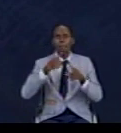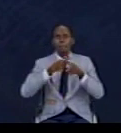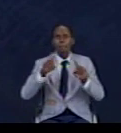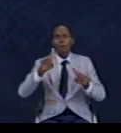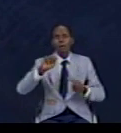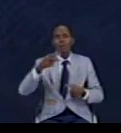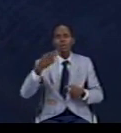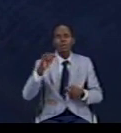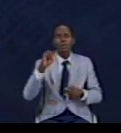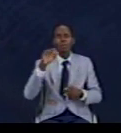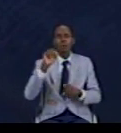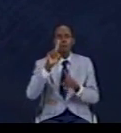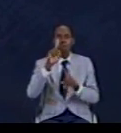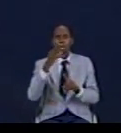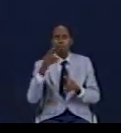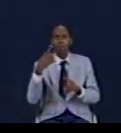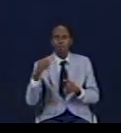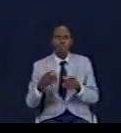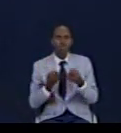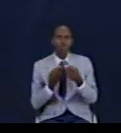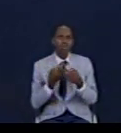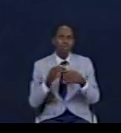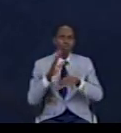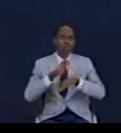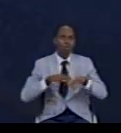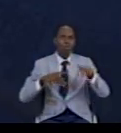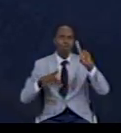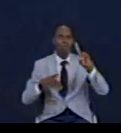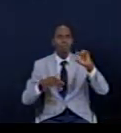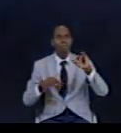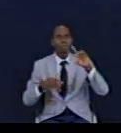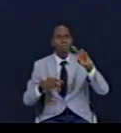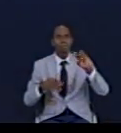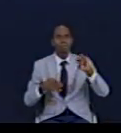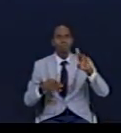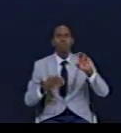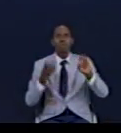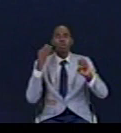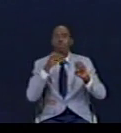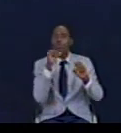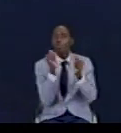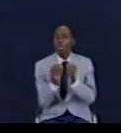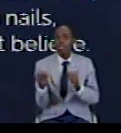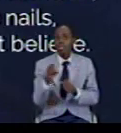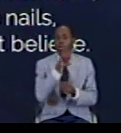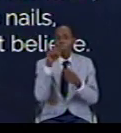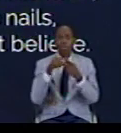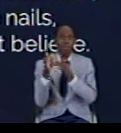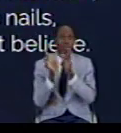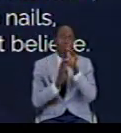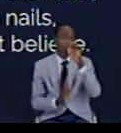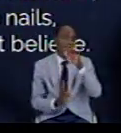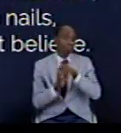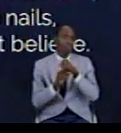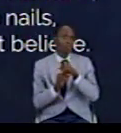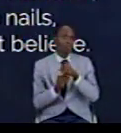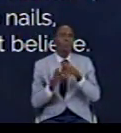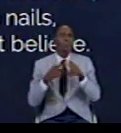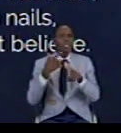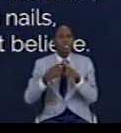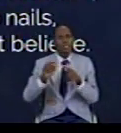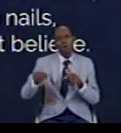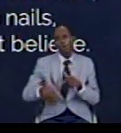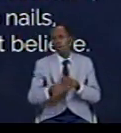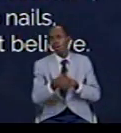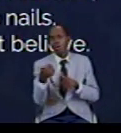12, called Didymus, was not with them when Jesus came. And the other